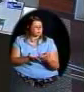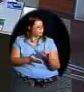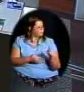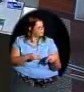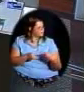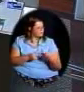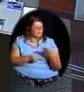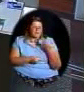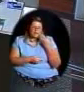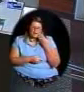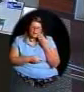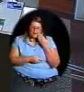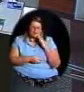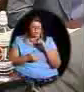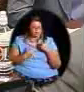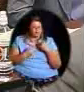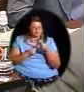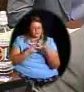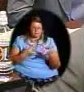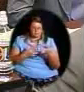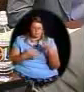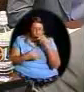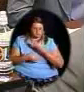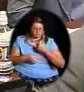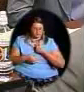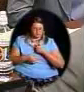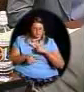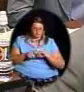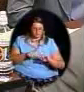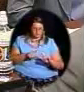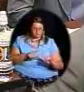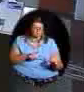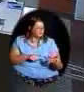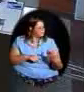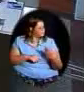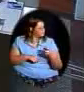I don't have that direct information in front of me, but Ms. Hermick may have that.